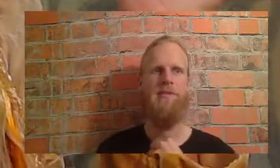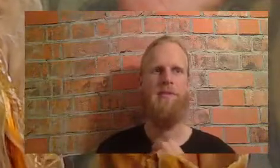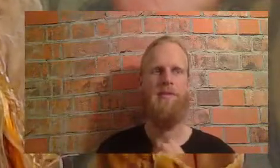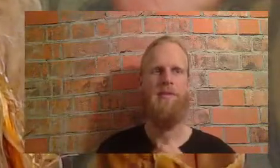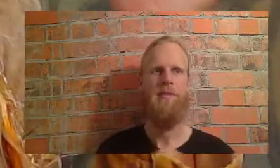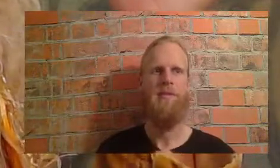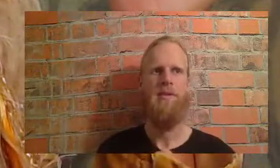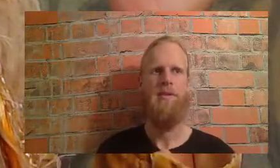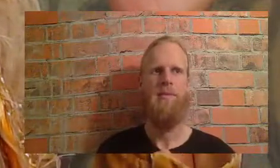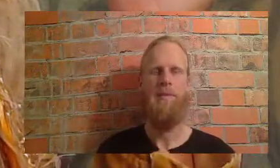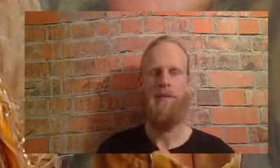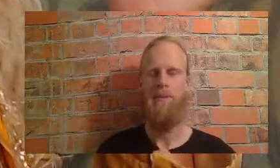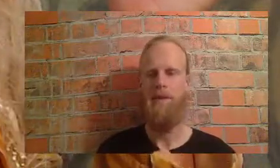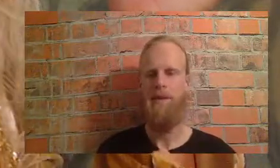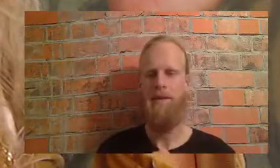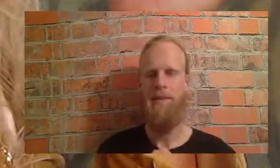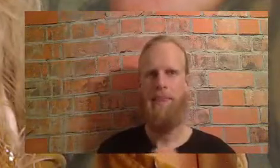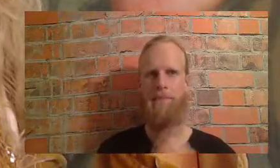permission